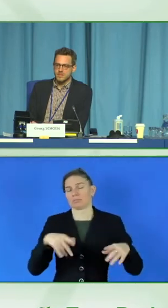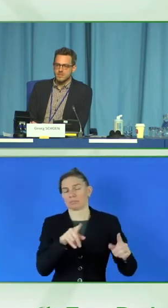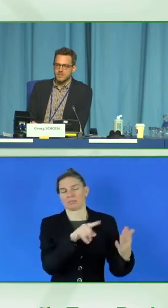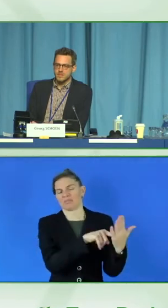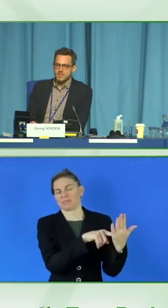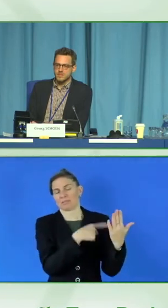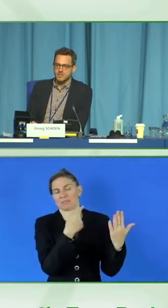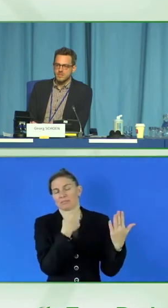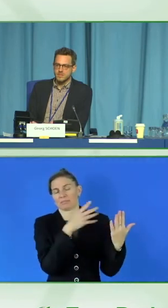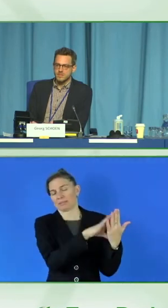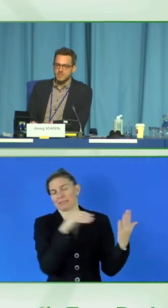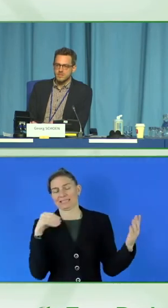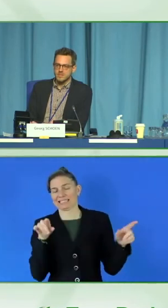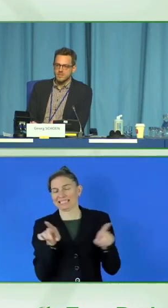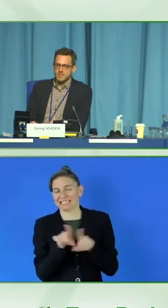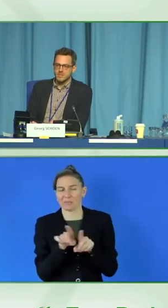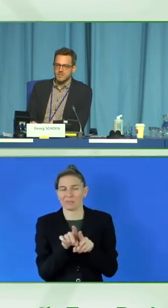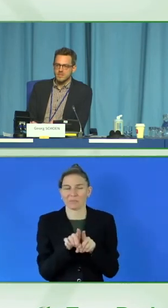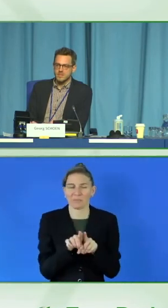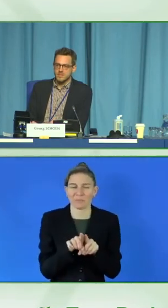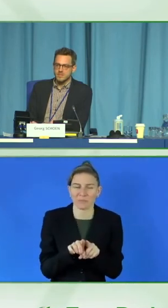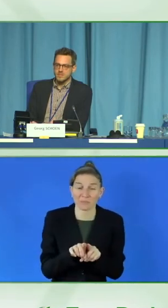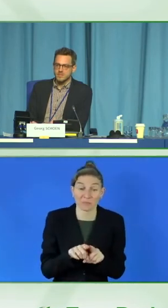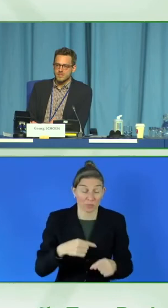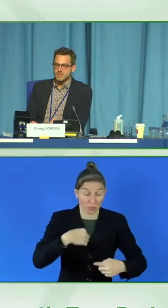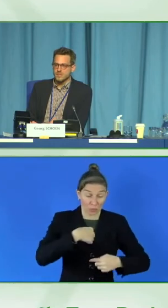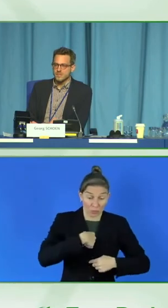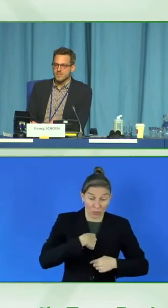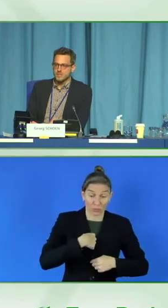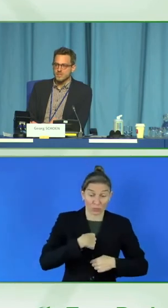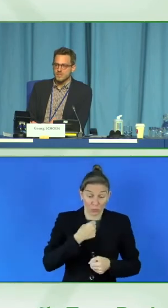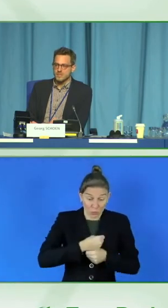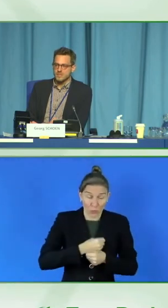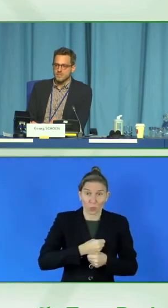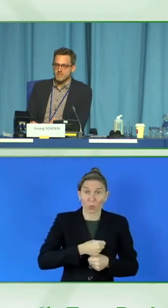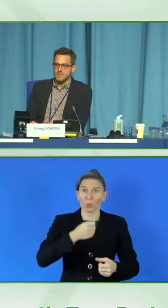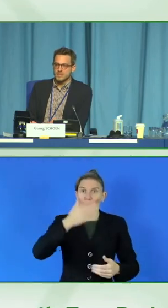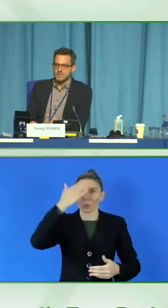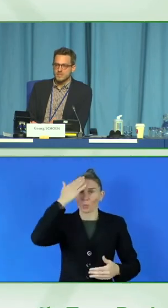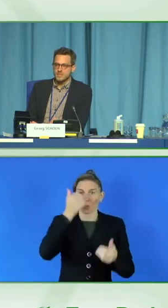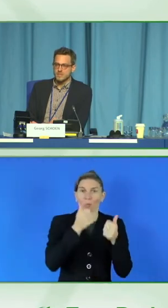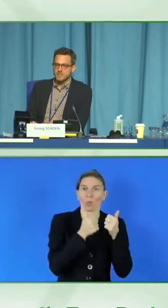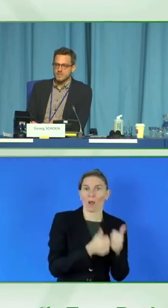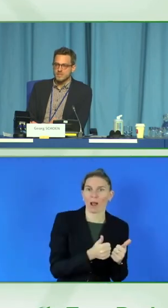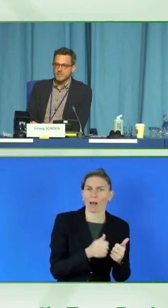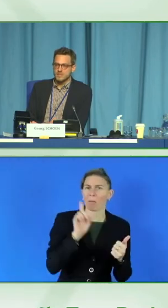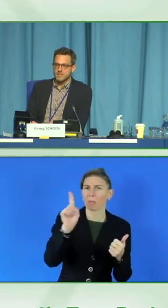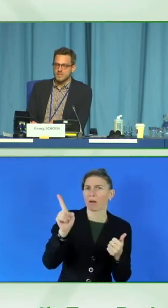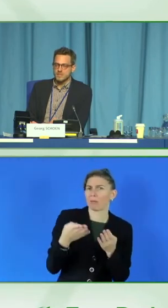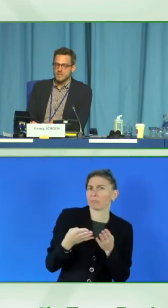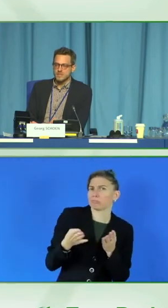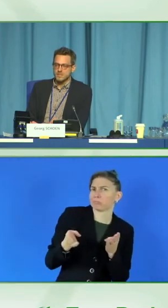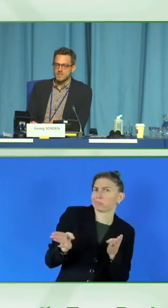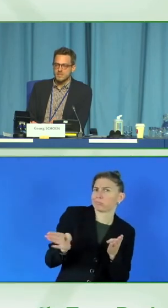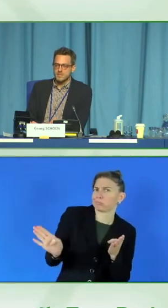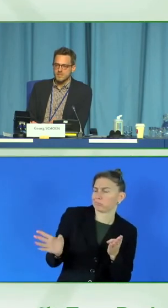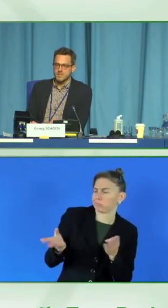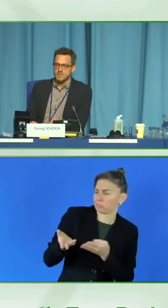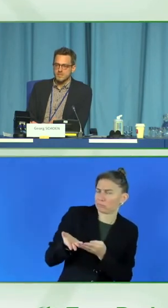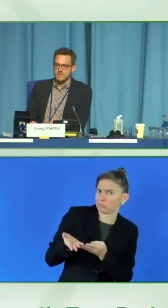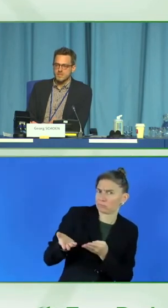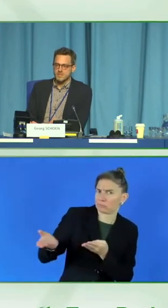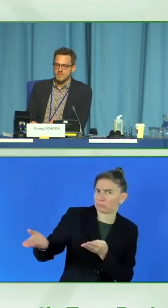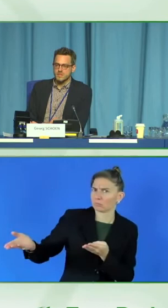we all know what we do really well, but there's so much work out there that we need help